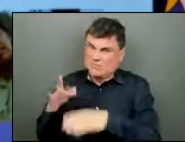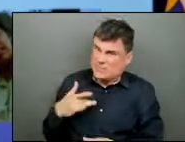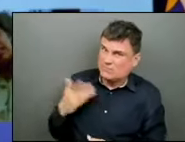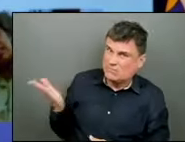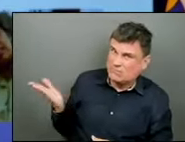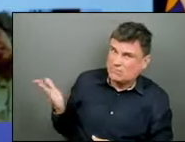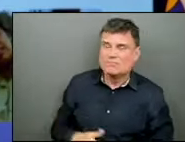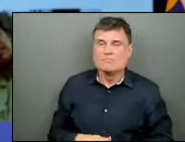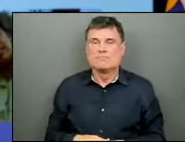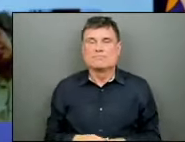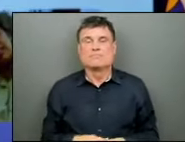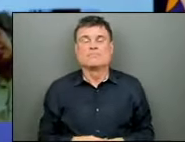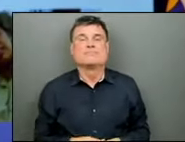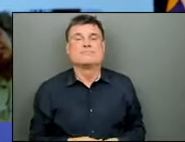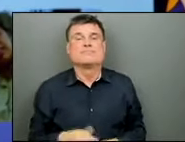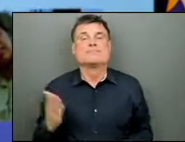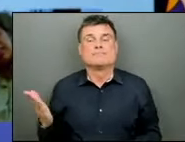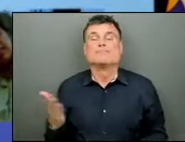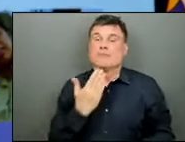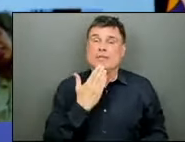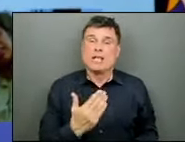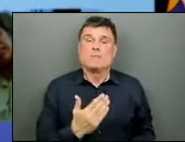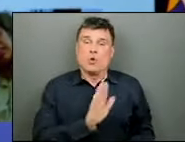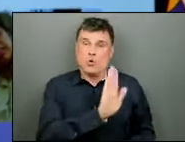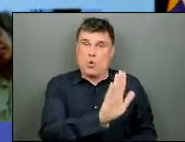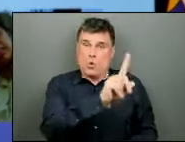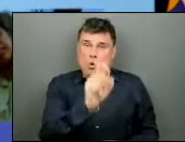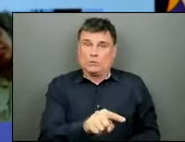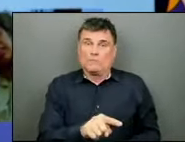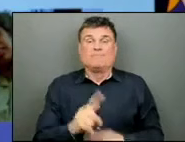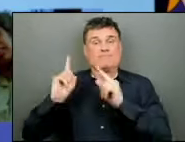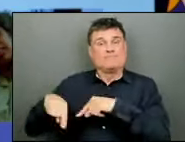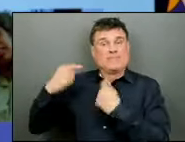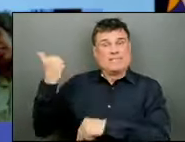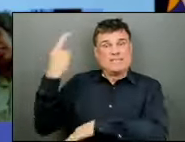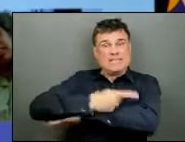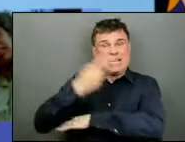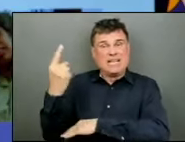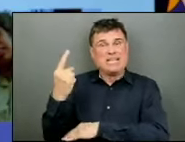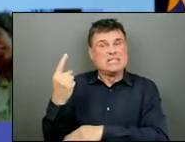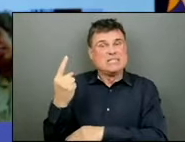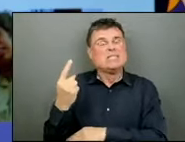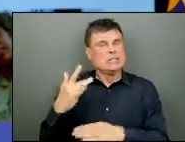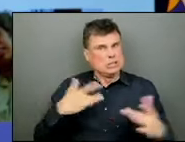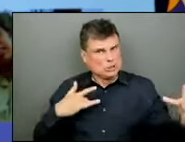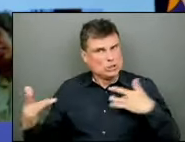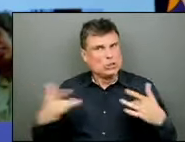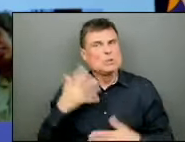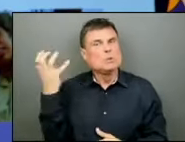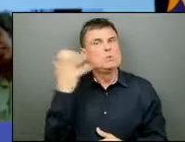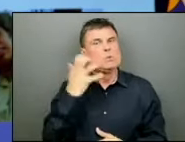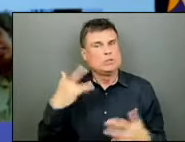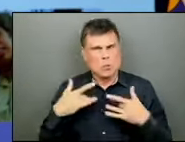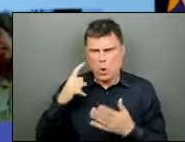are, of course, very troubled by the case count over the past 10 days. Dr. Henry will be doing a briefing and some